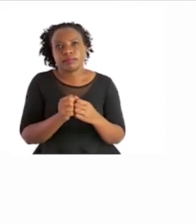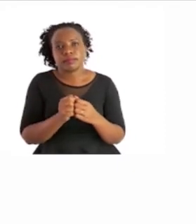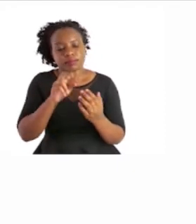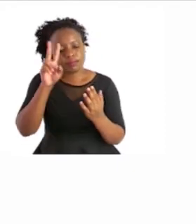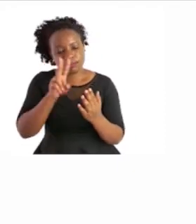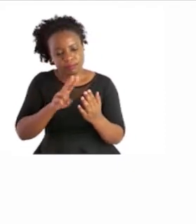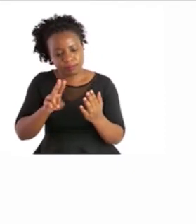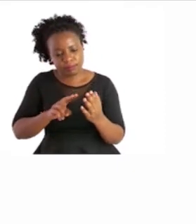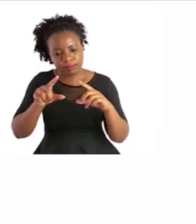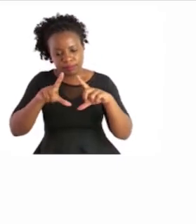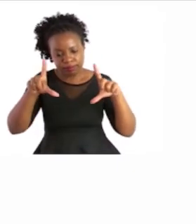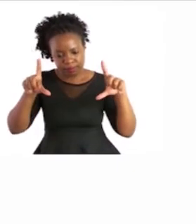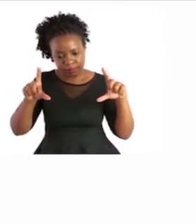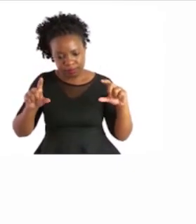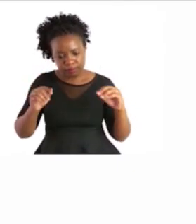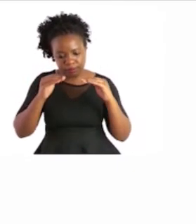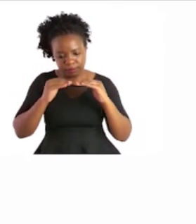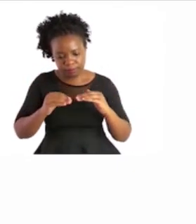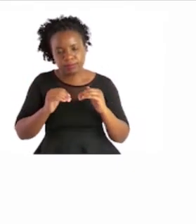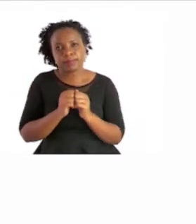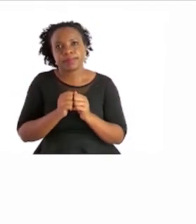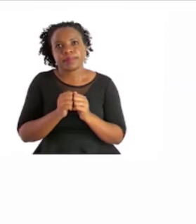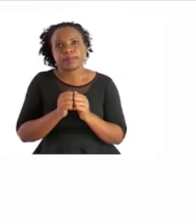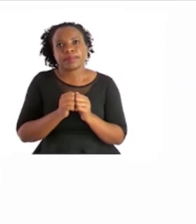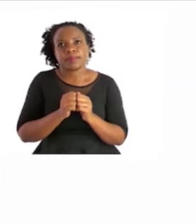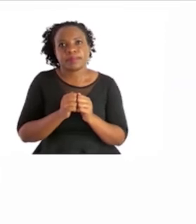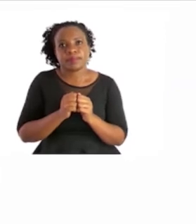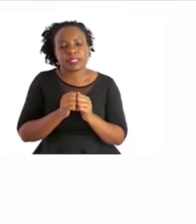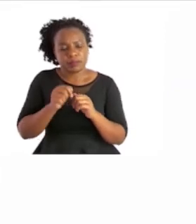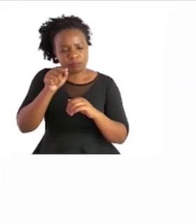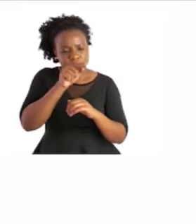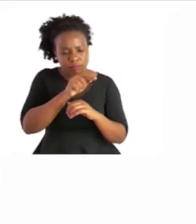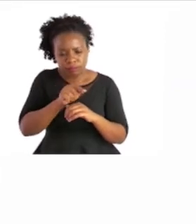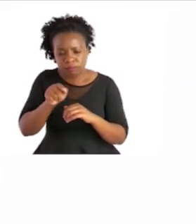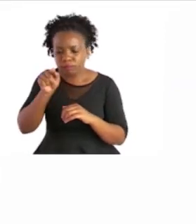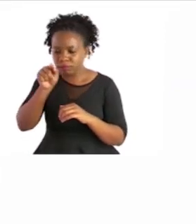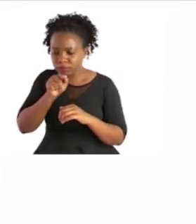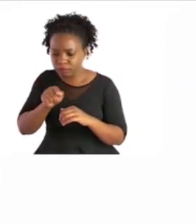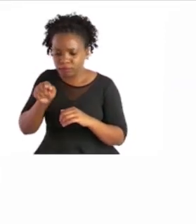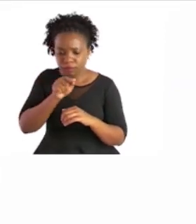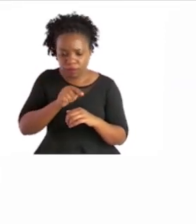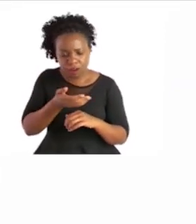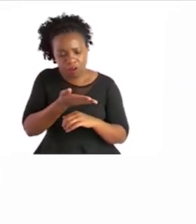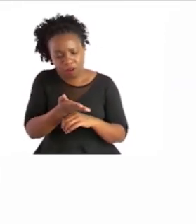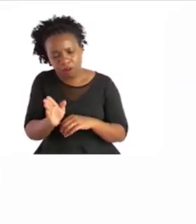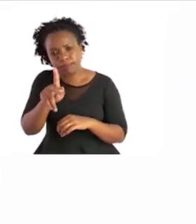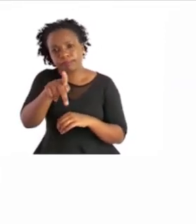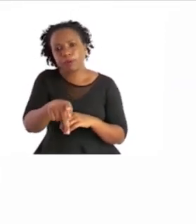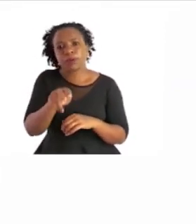Read the passage below, circle all the proper nouns, and write